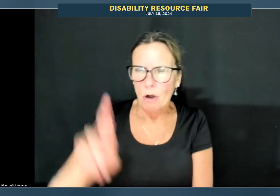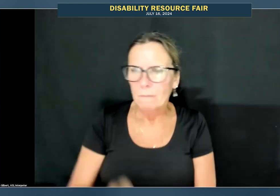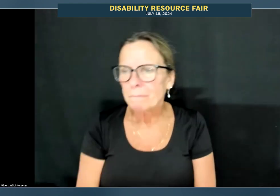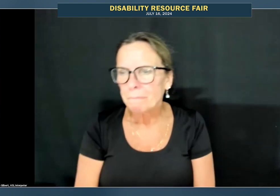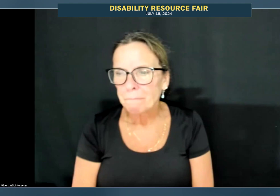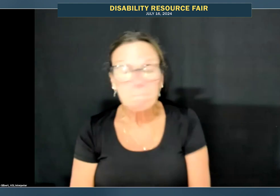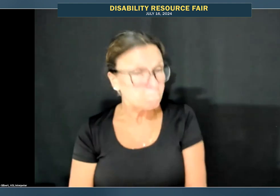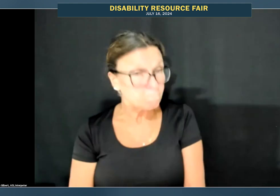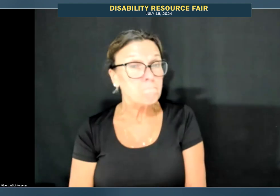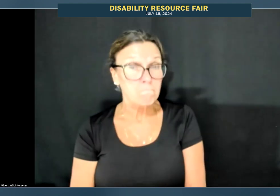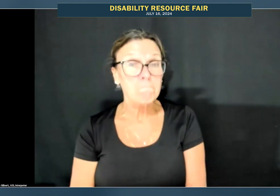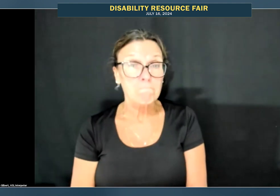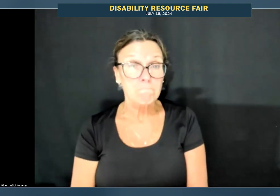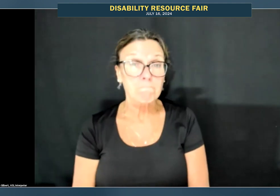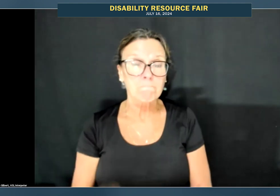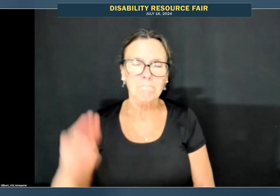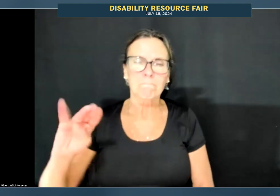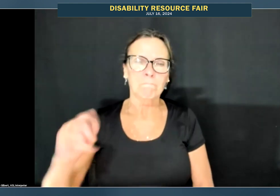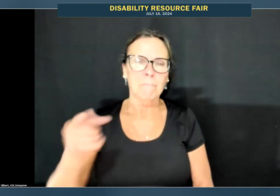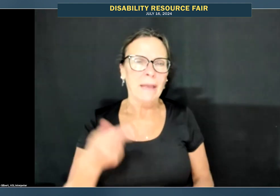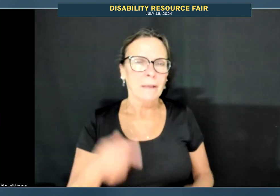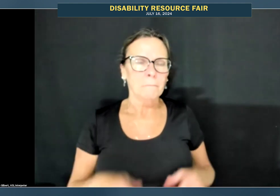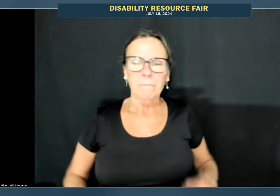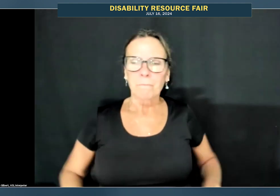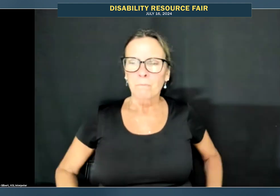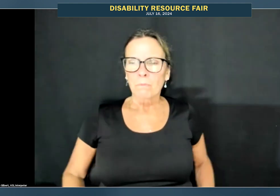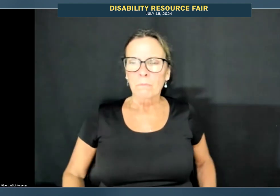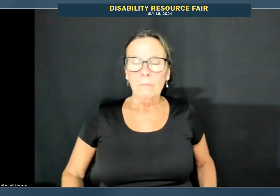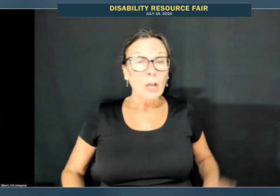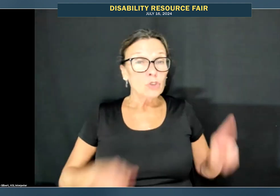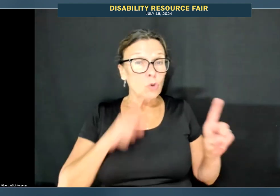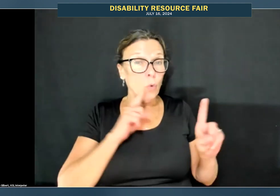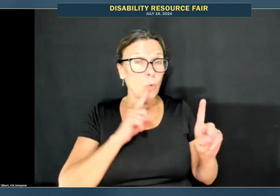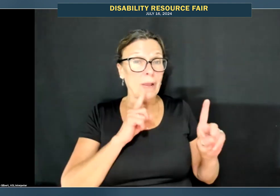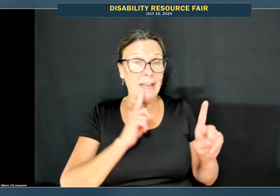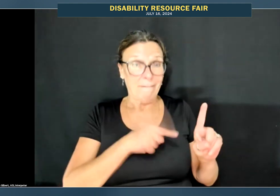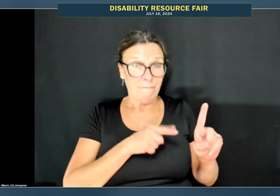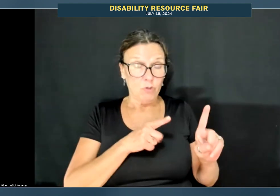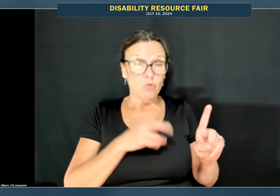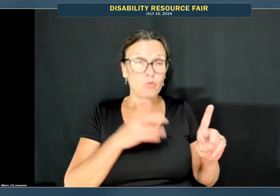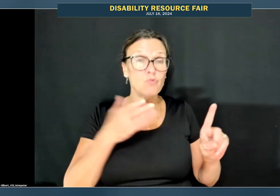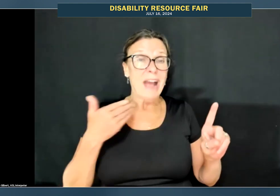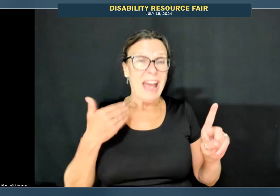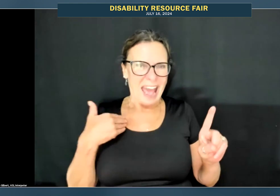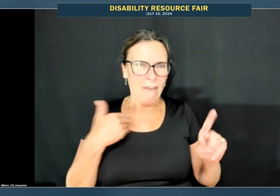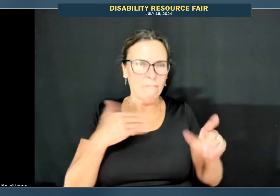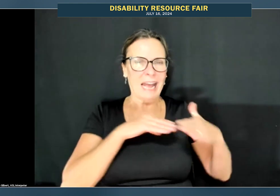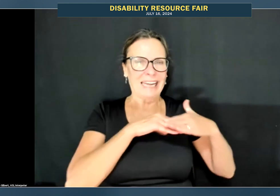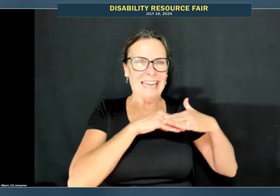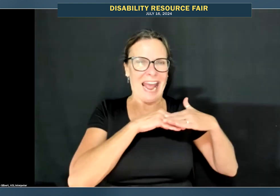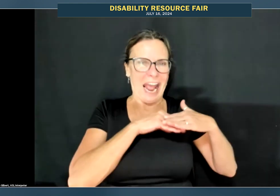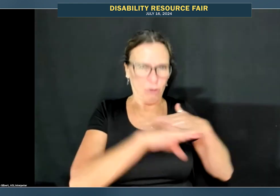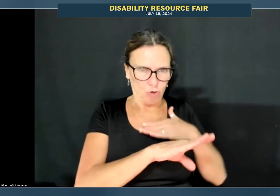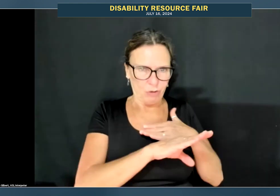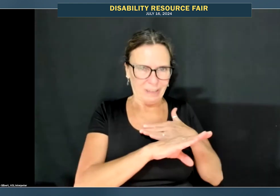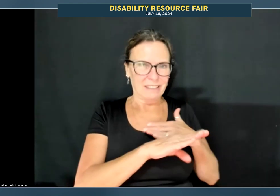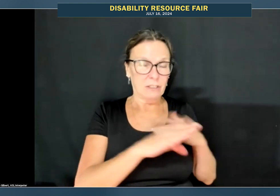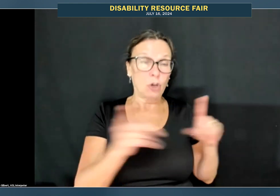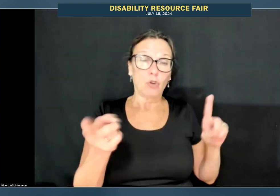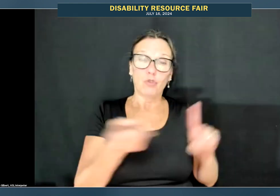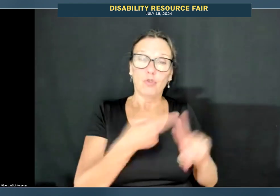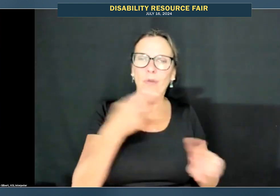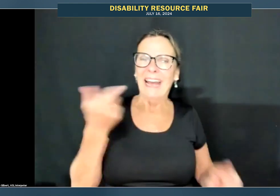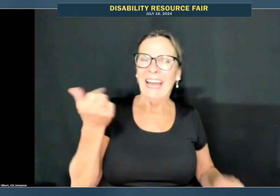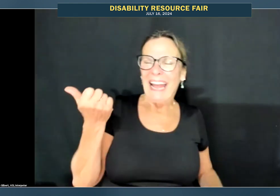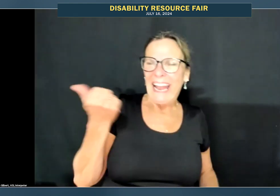Yes. So if you have a placard, entrance to any DCR property